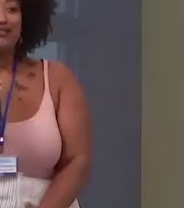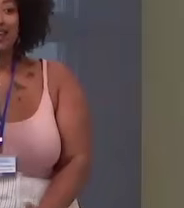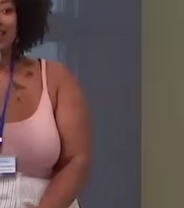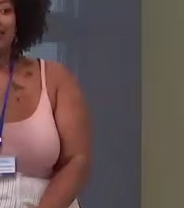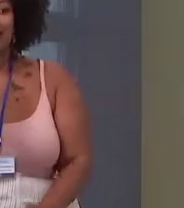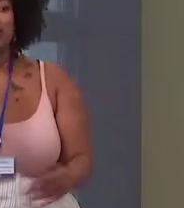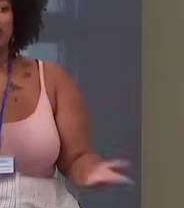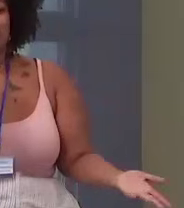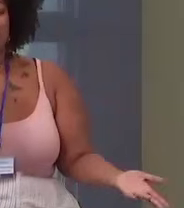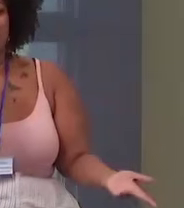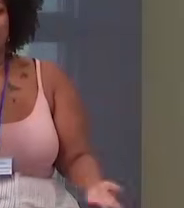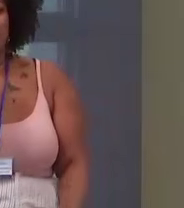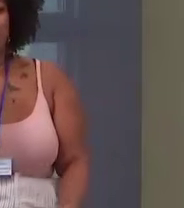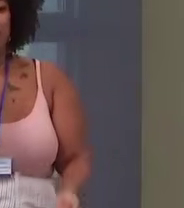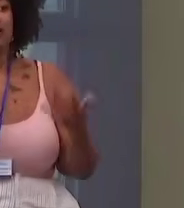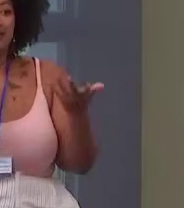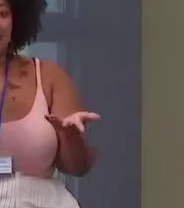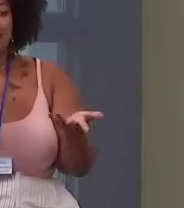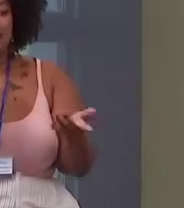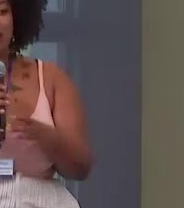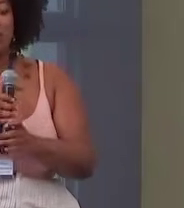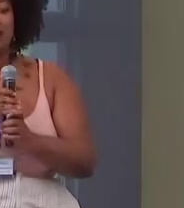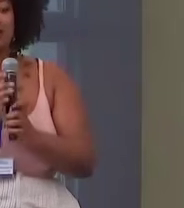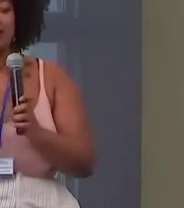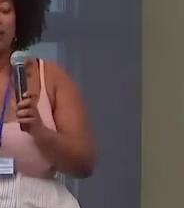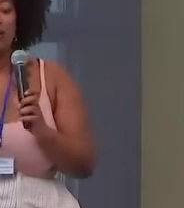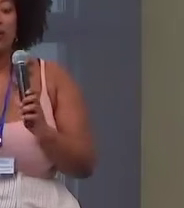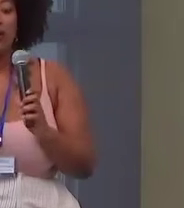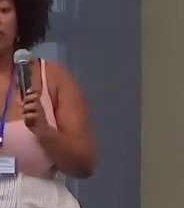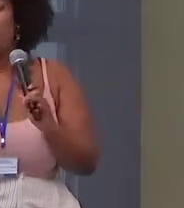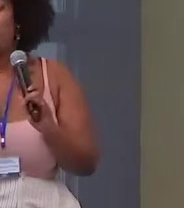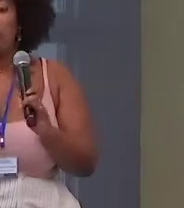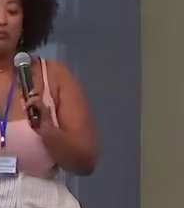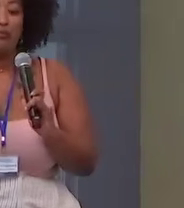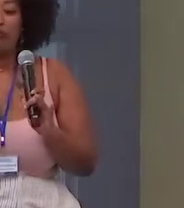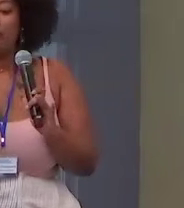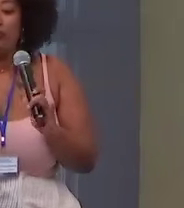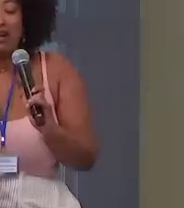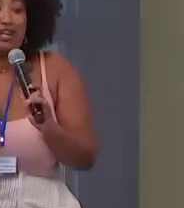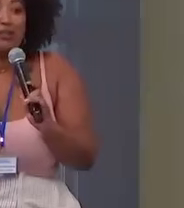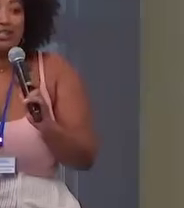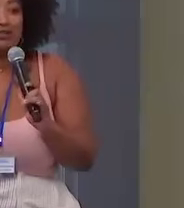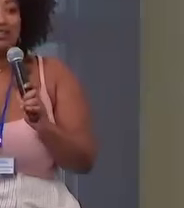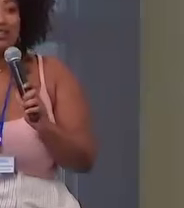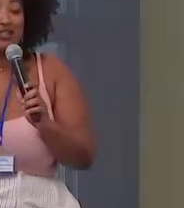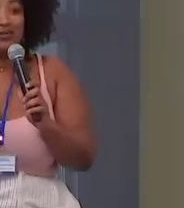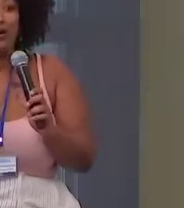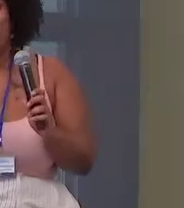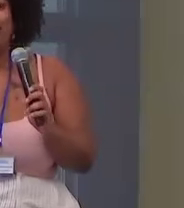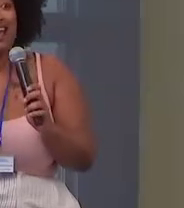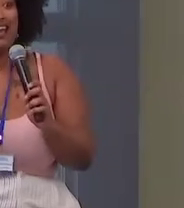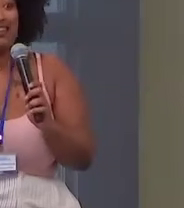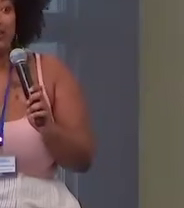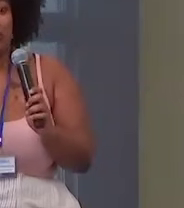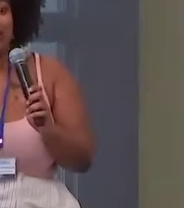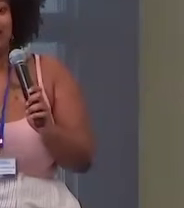I have a non-traditional job. I work in entertainment, and so my job is literally just you